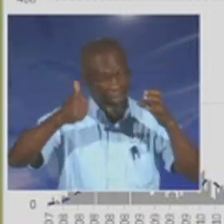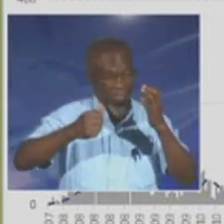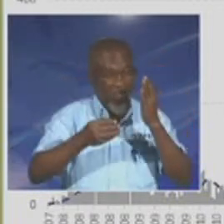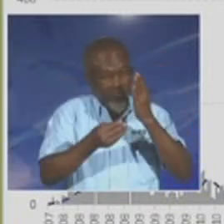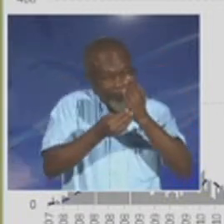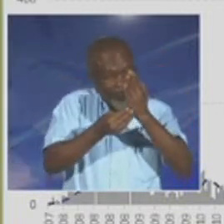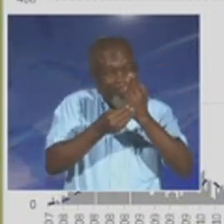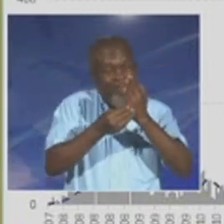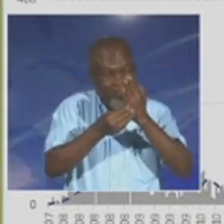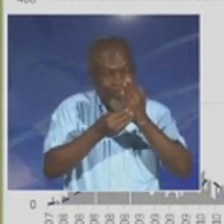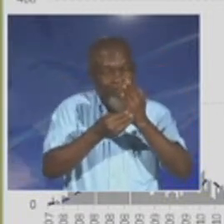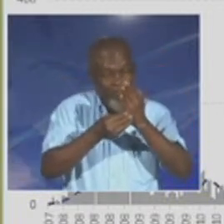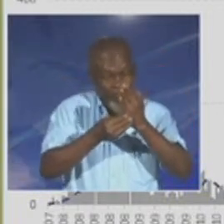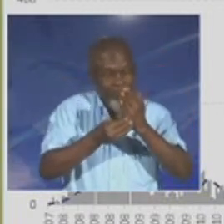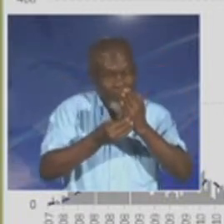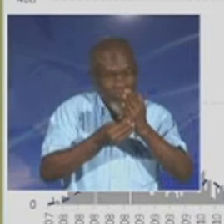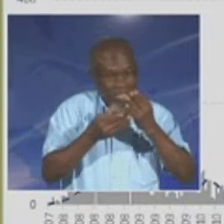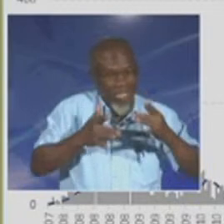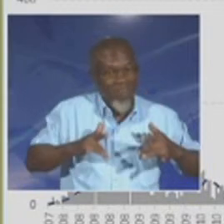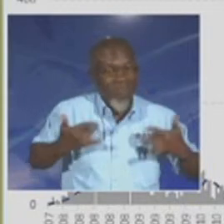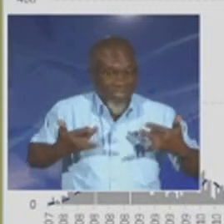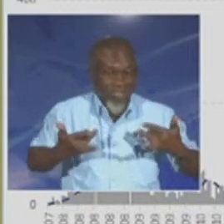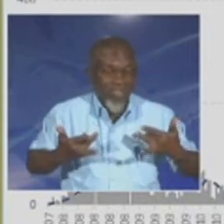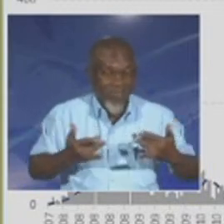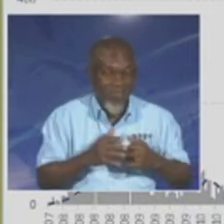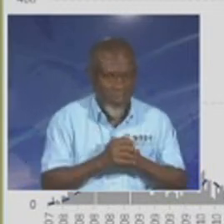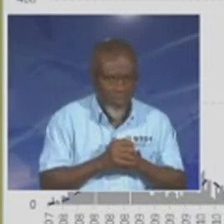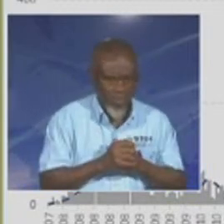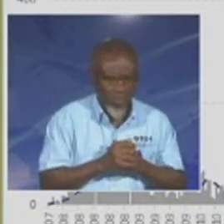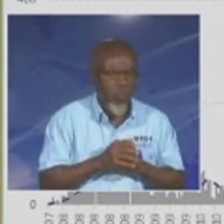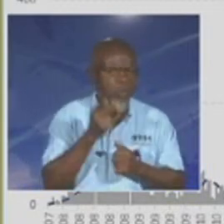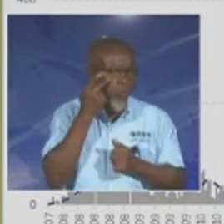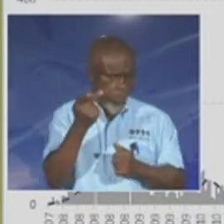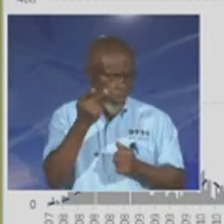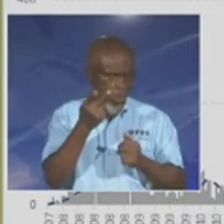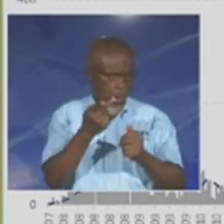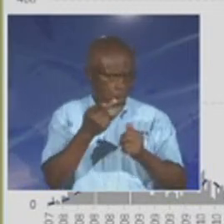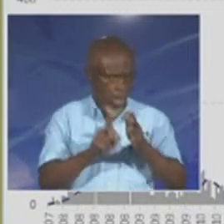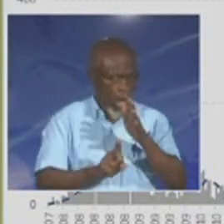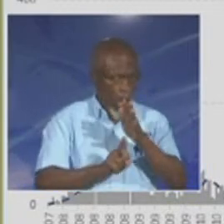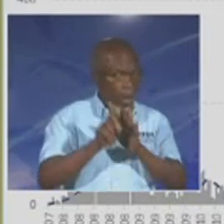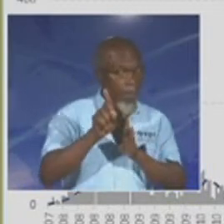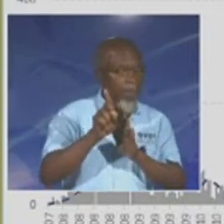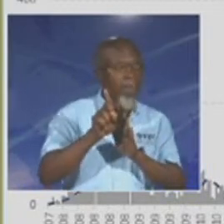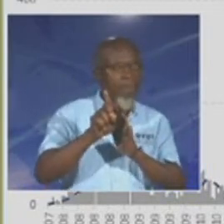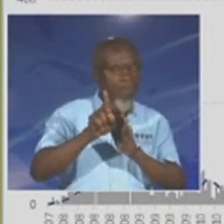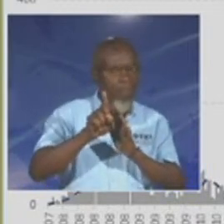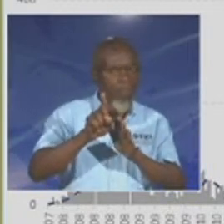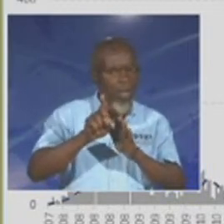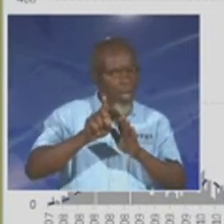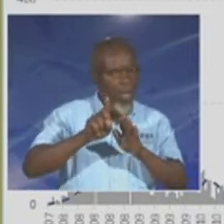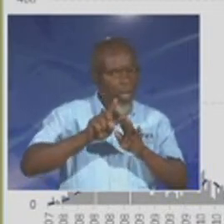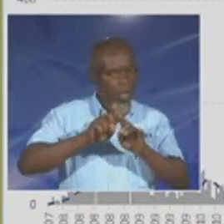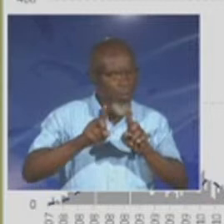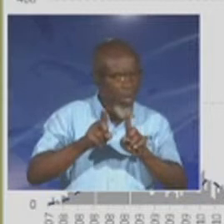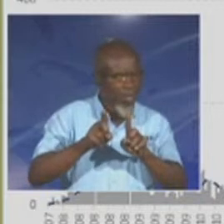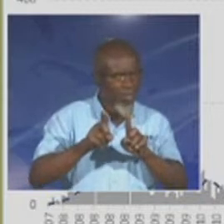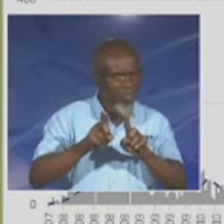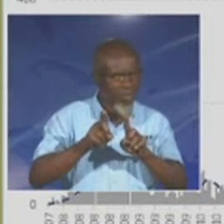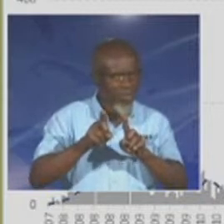you'd be referring to. So while we did see that upward peak, that uptick, it wasn't something that caused